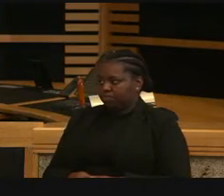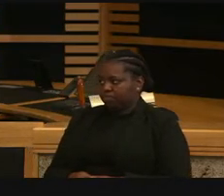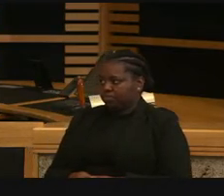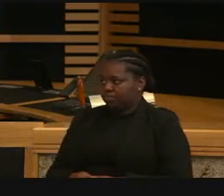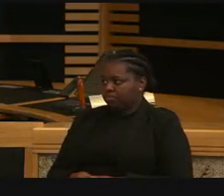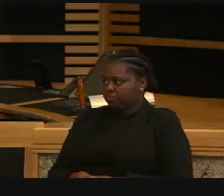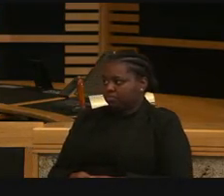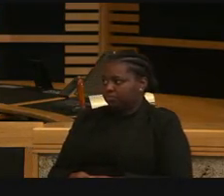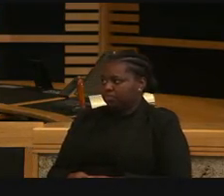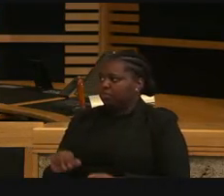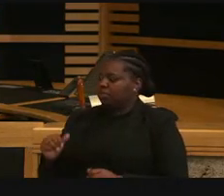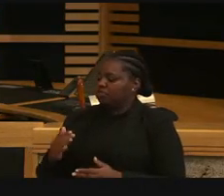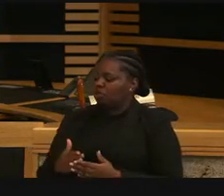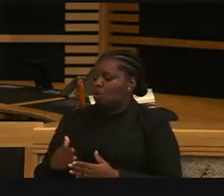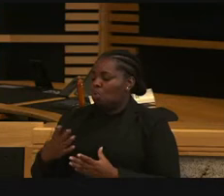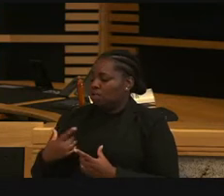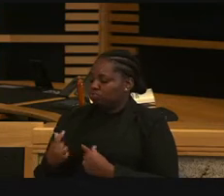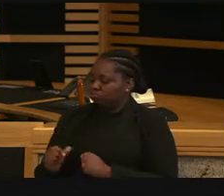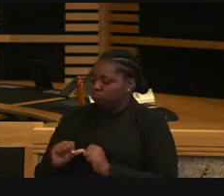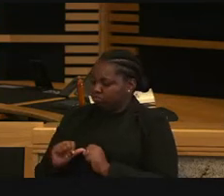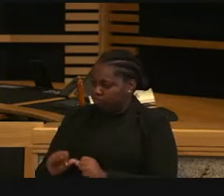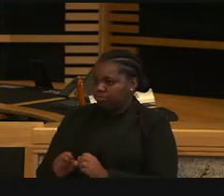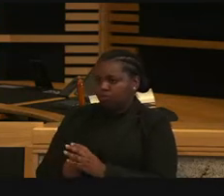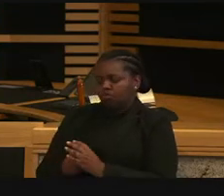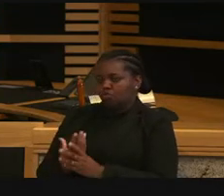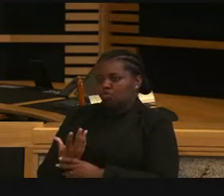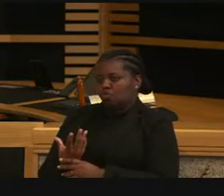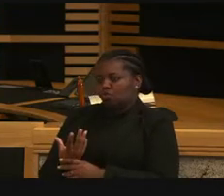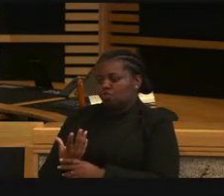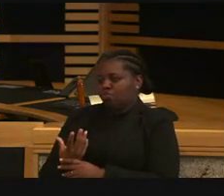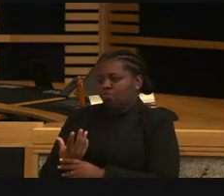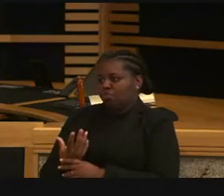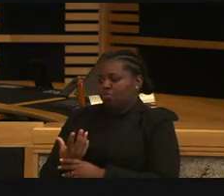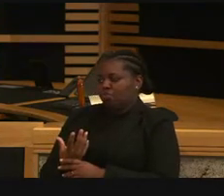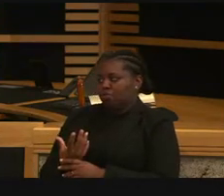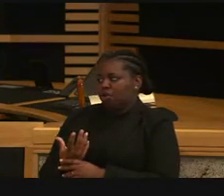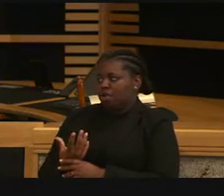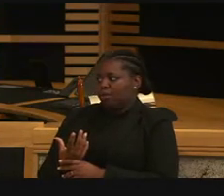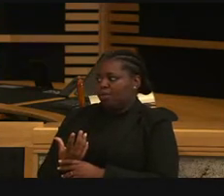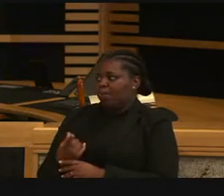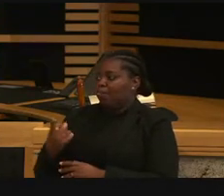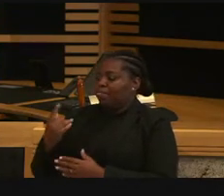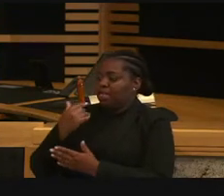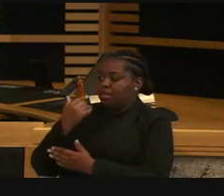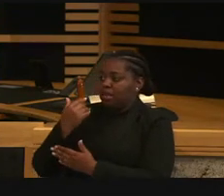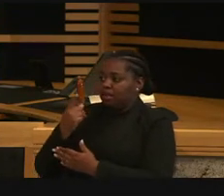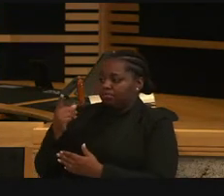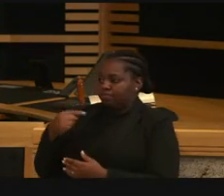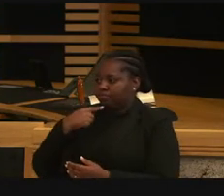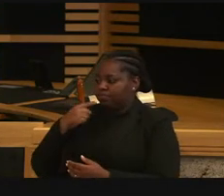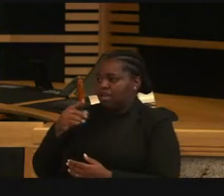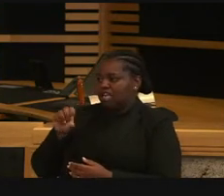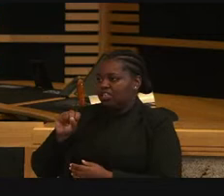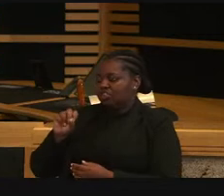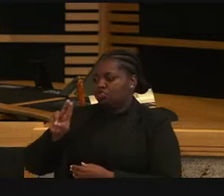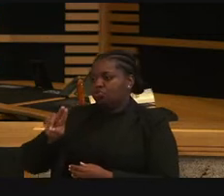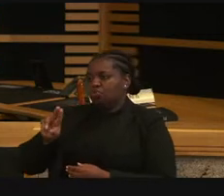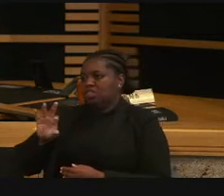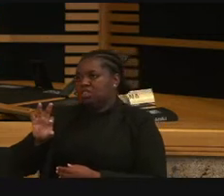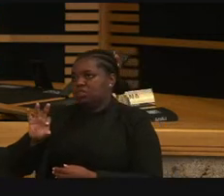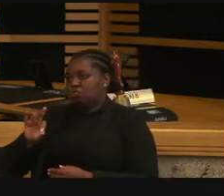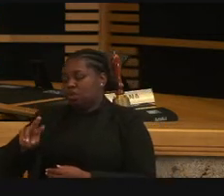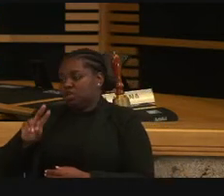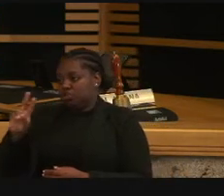for sustainable development and growth and industry is highlighted in Section 22 of the